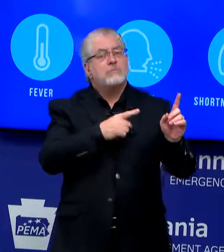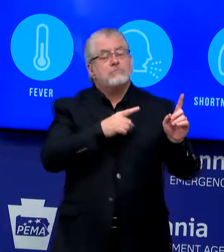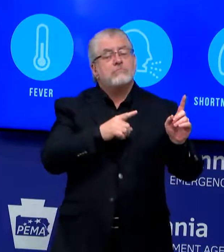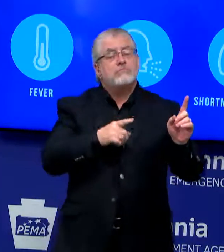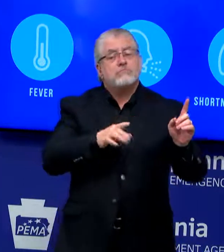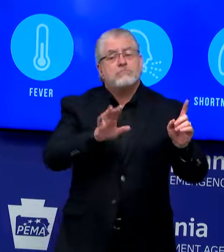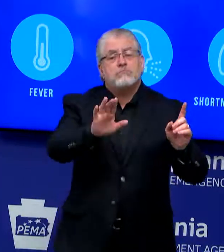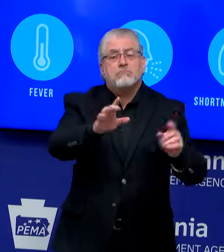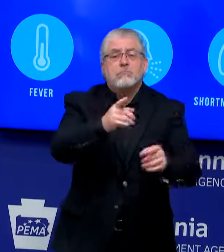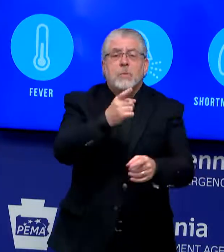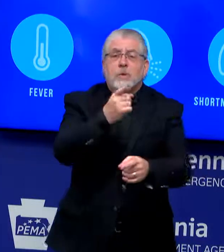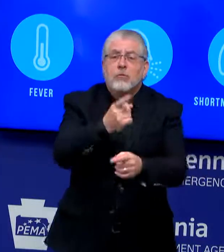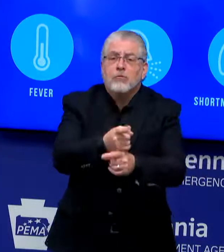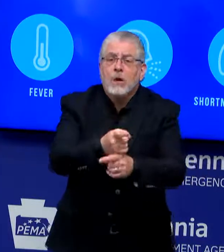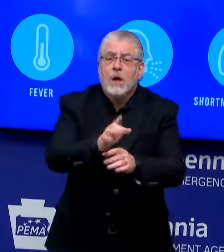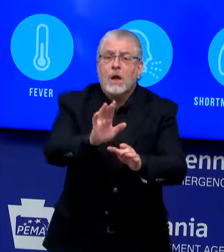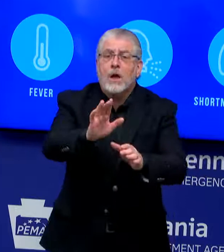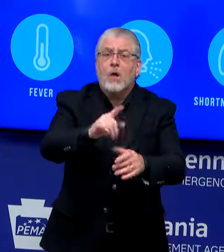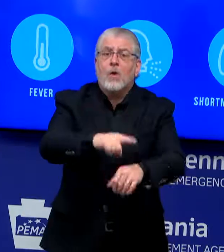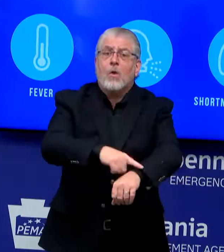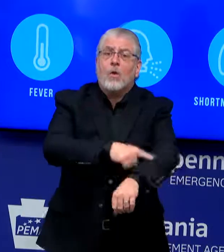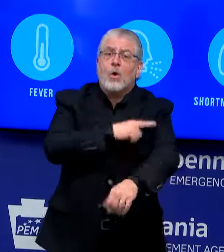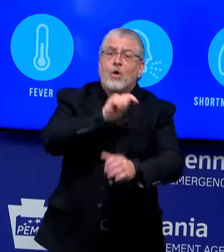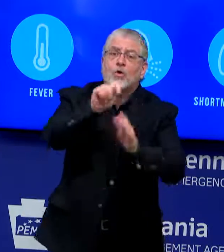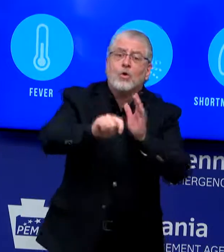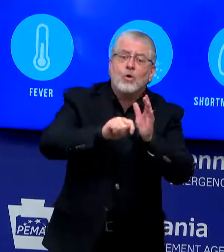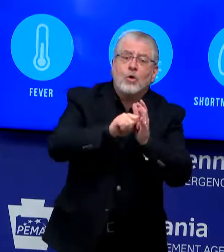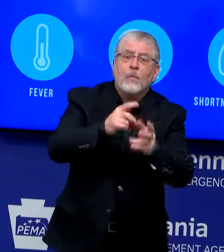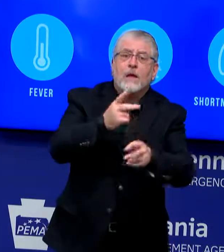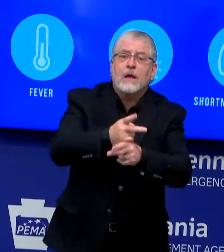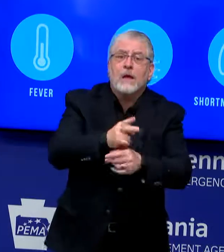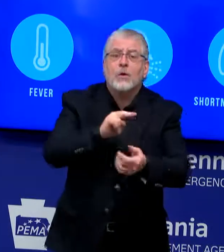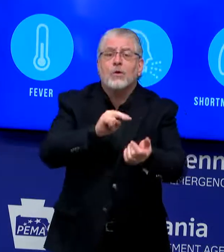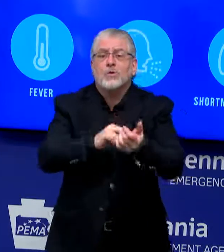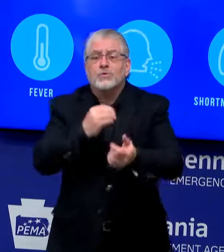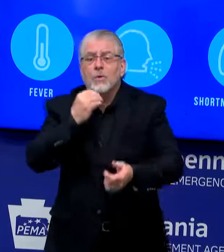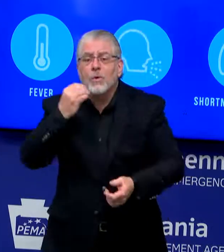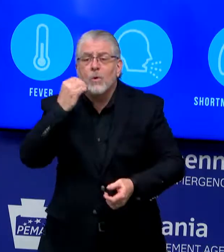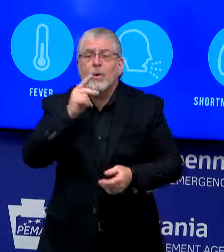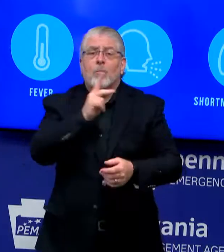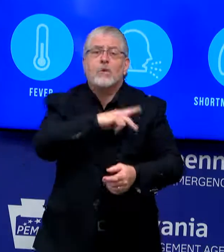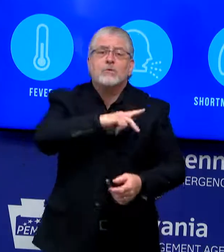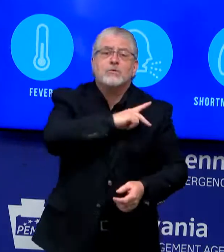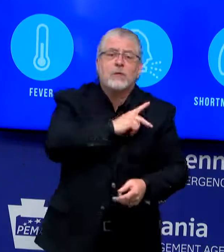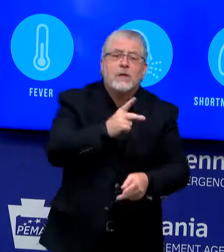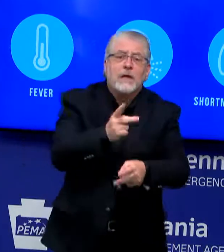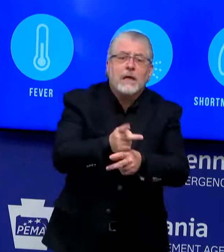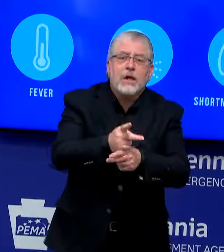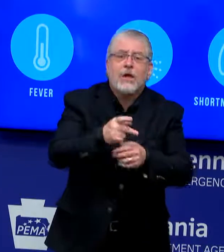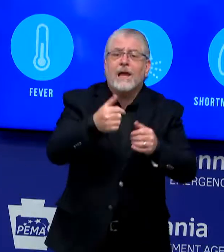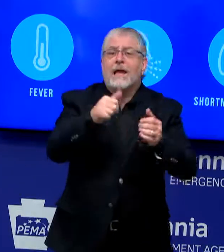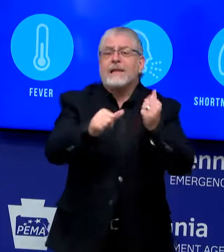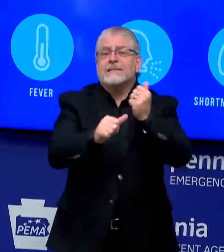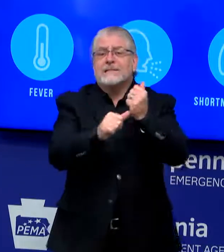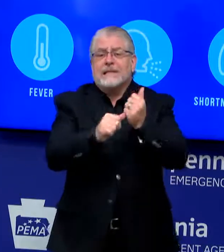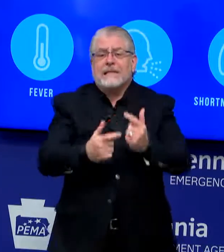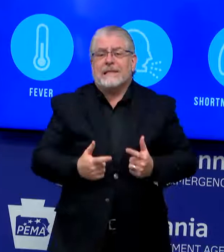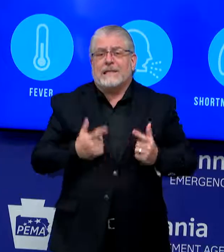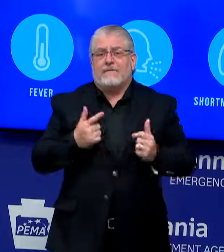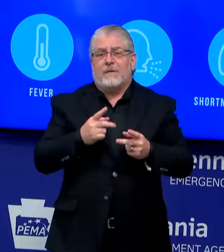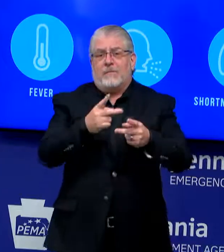homes and assisted living facilities, are at great risk in relation to this pandemic of